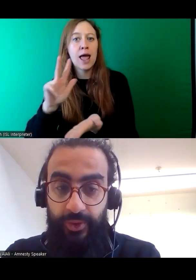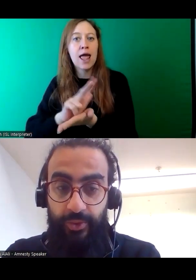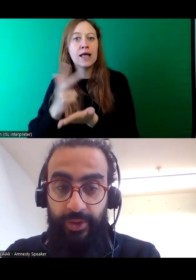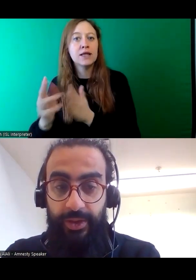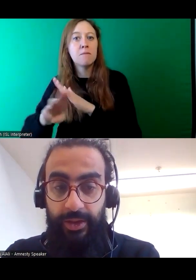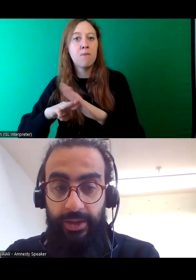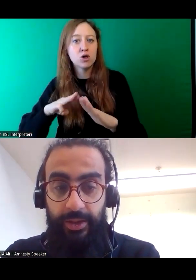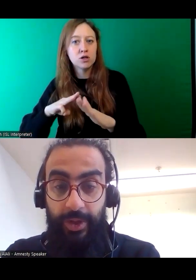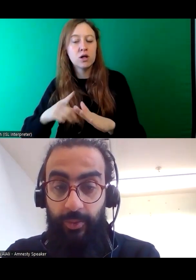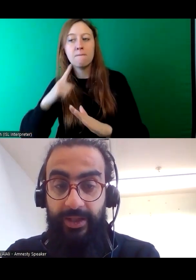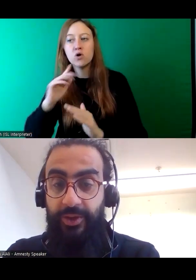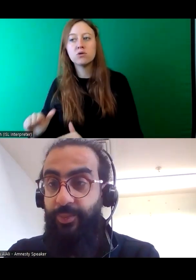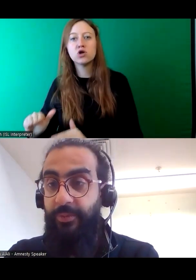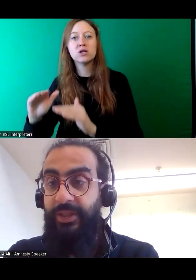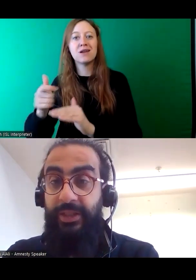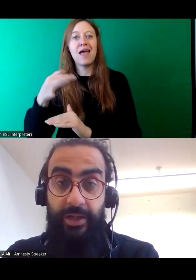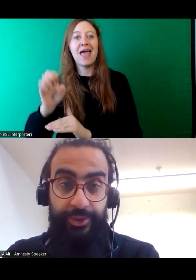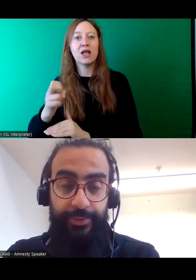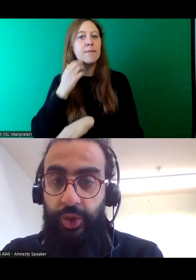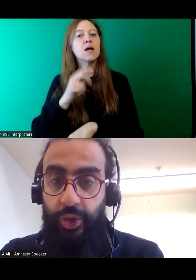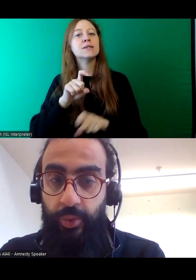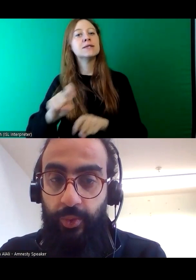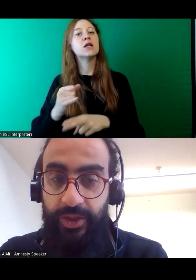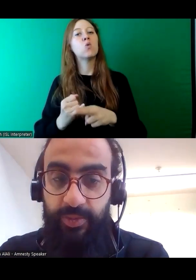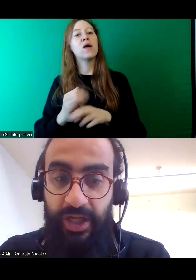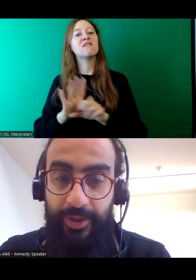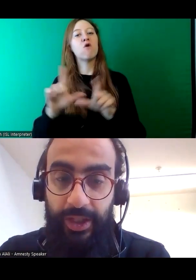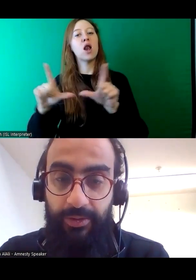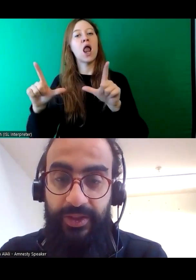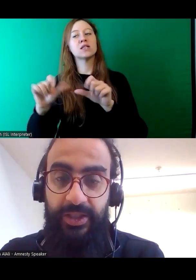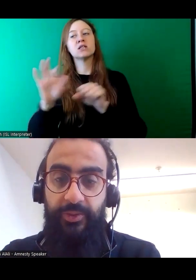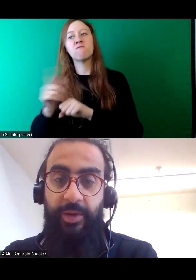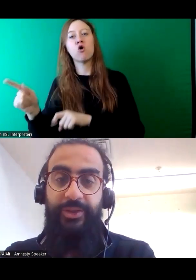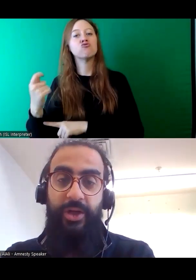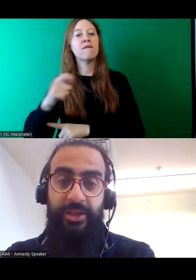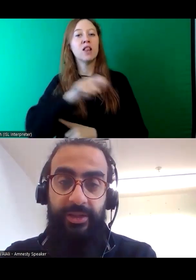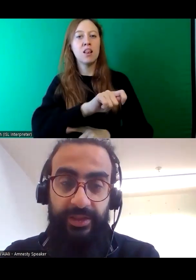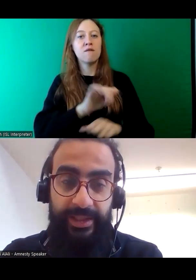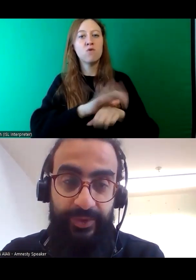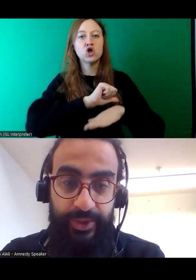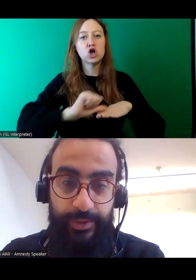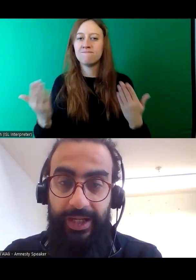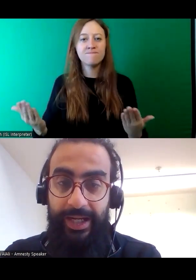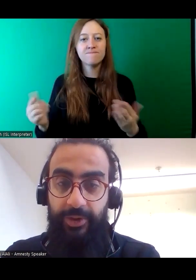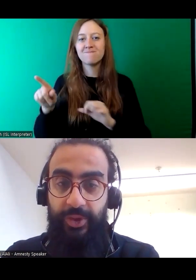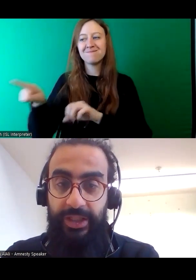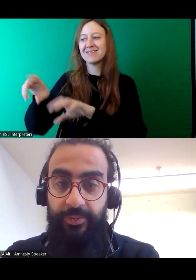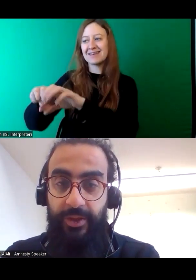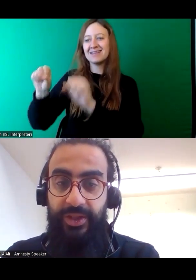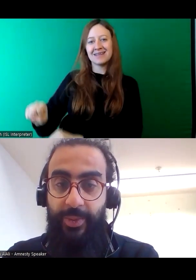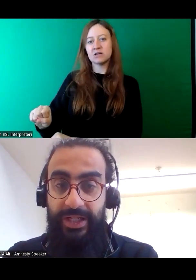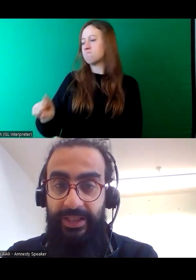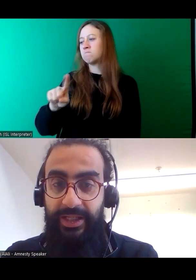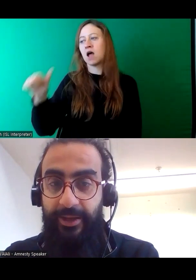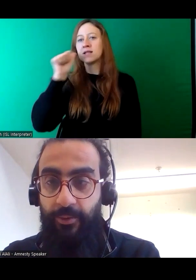age of 2, while waiting on his permit, he died. So we speak about how the system of apartheid didn't allow him to leave